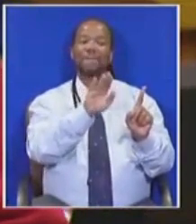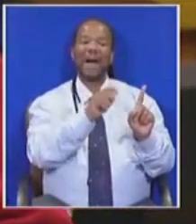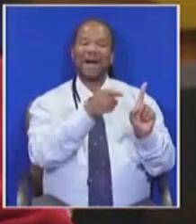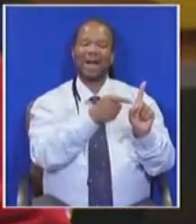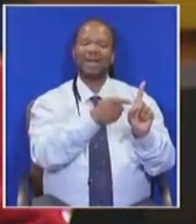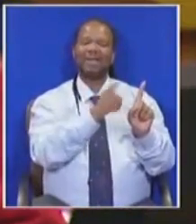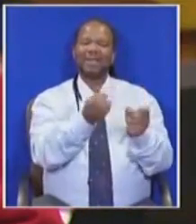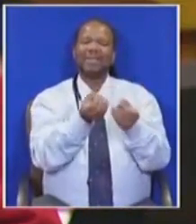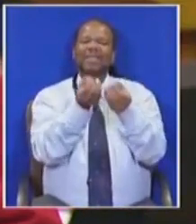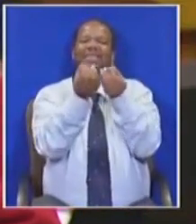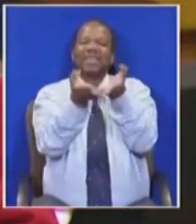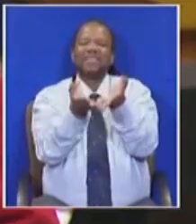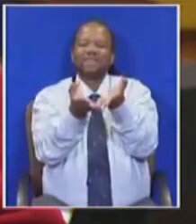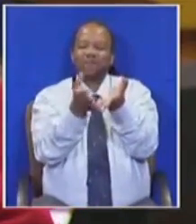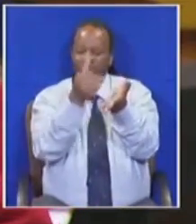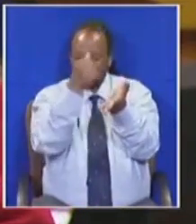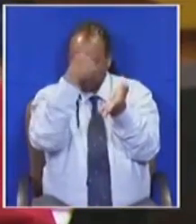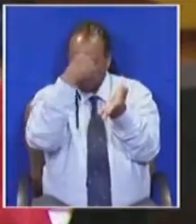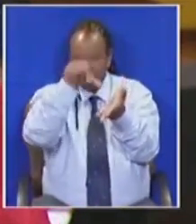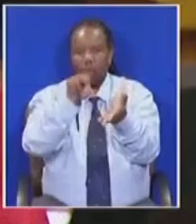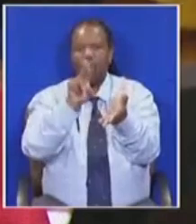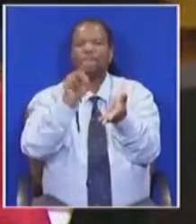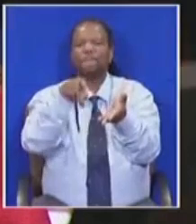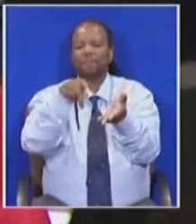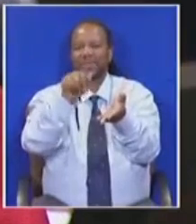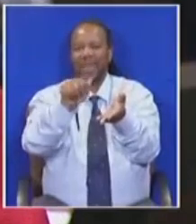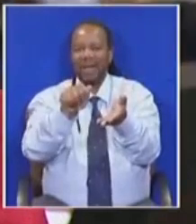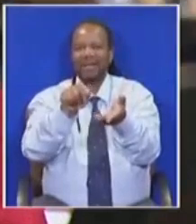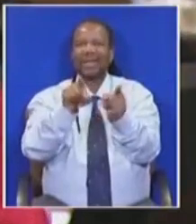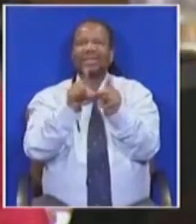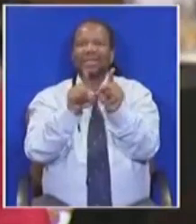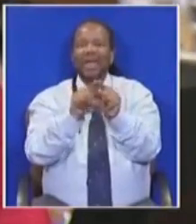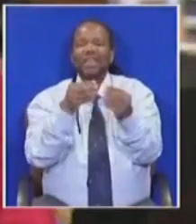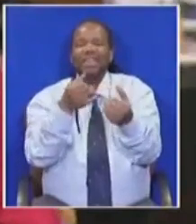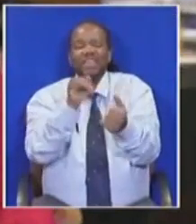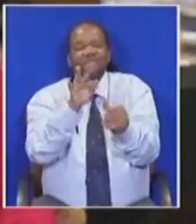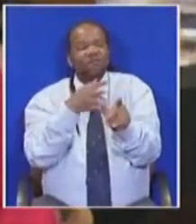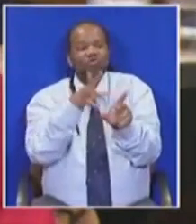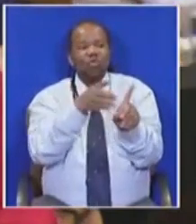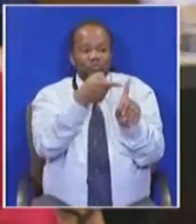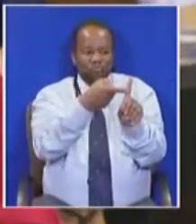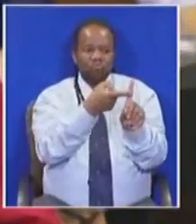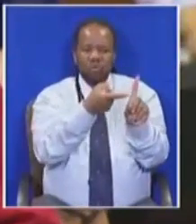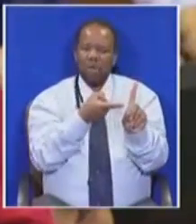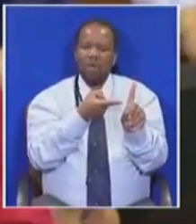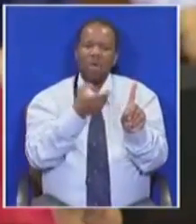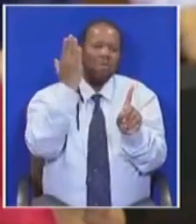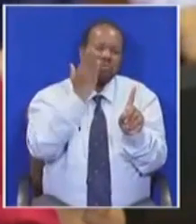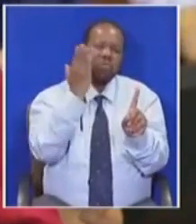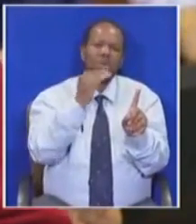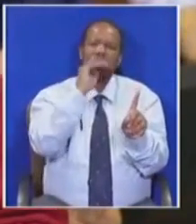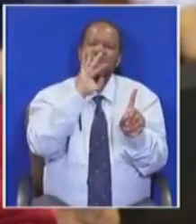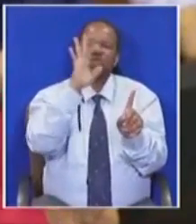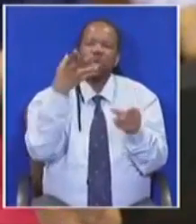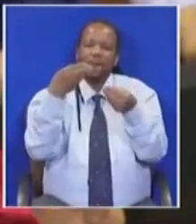Guptas. that's We are not a collapsing valid today, point. And we are collaborating in crime if we allow him to address this Honorable parliament about Shivambu,